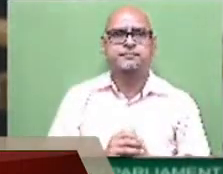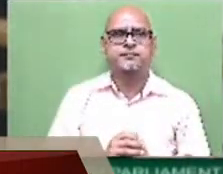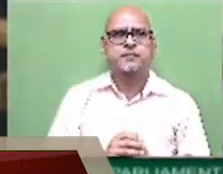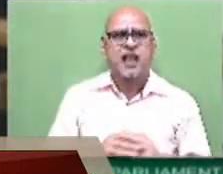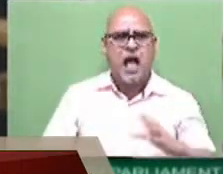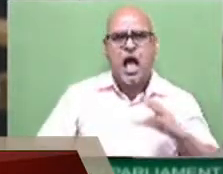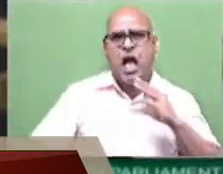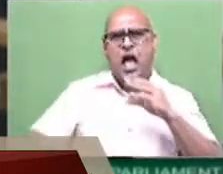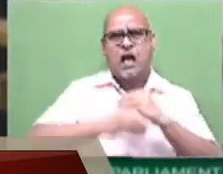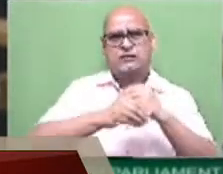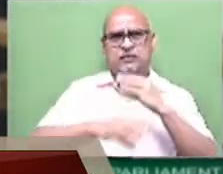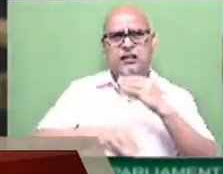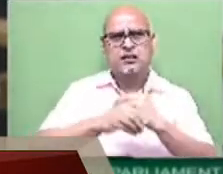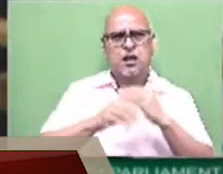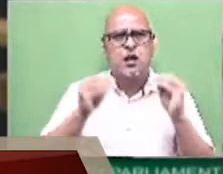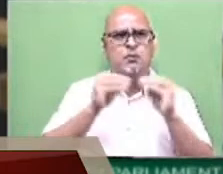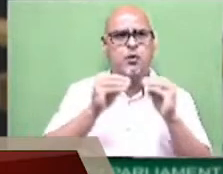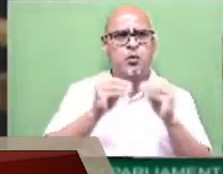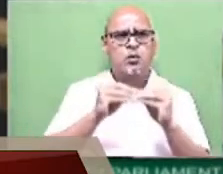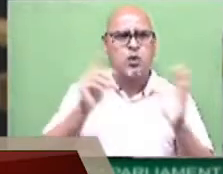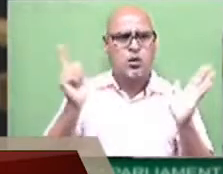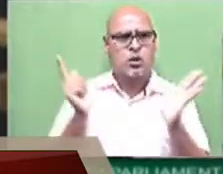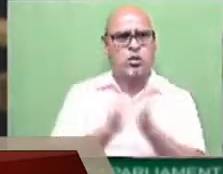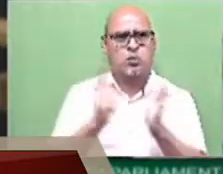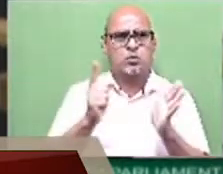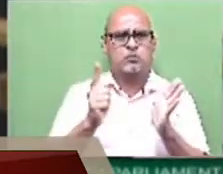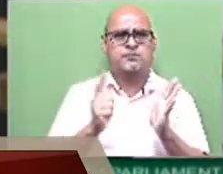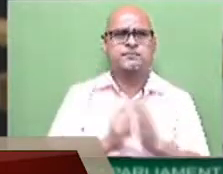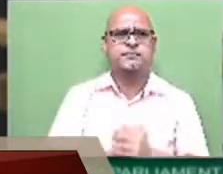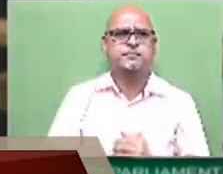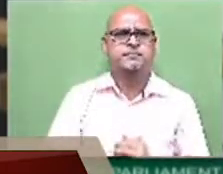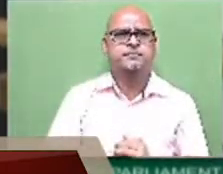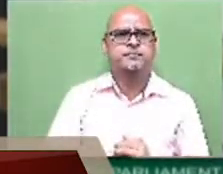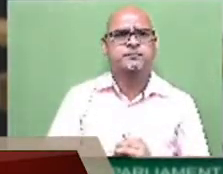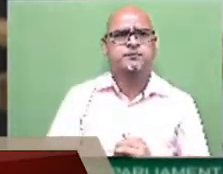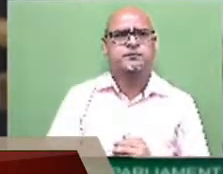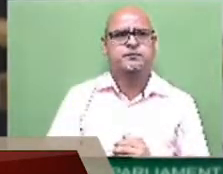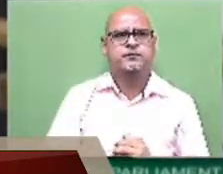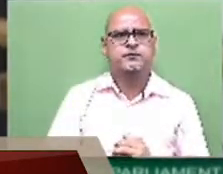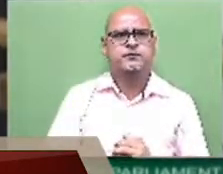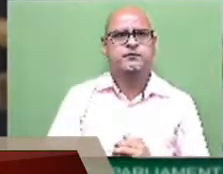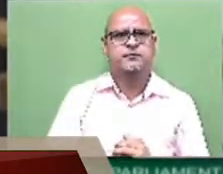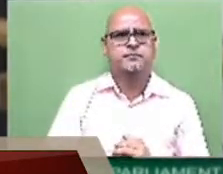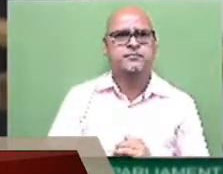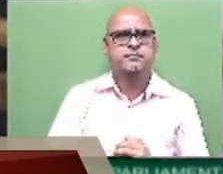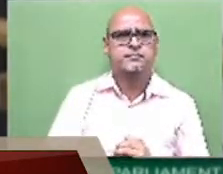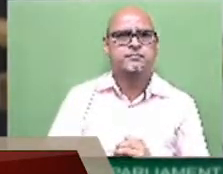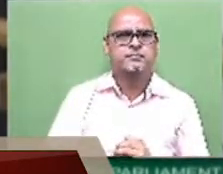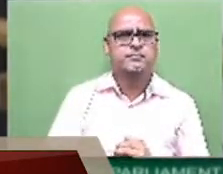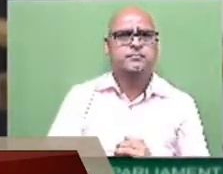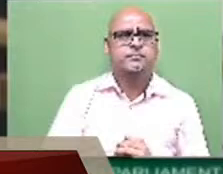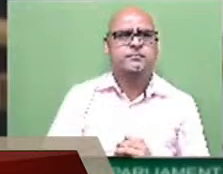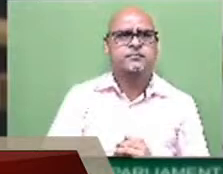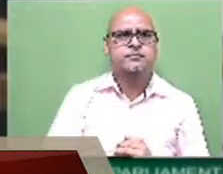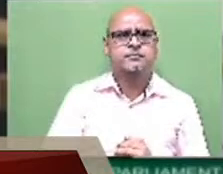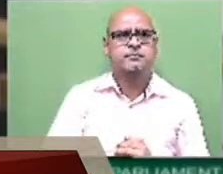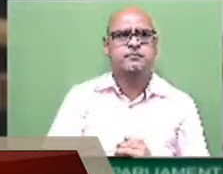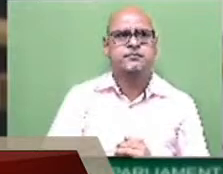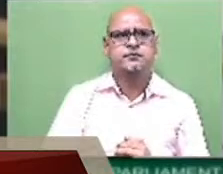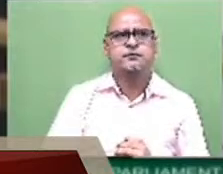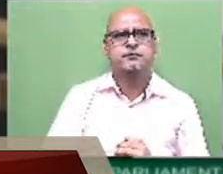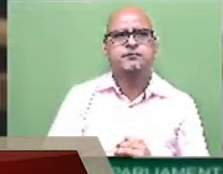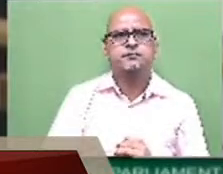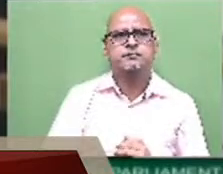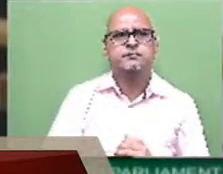the regulations. So I'm assuming, without seeing the regulations, that there will be some schedule as part of